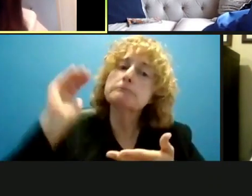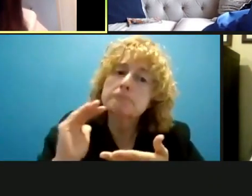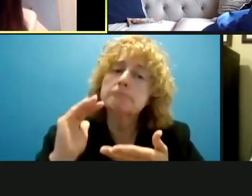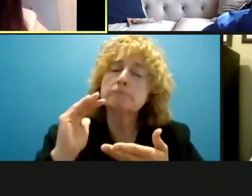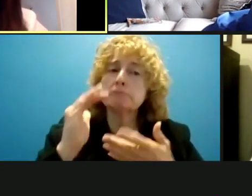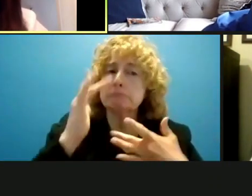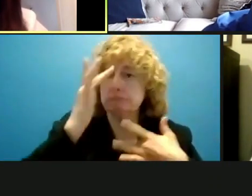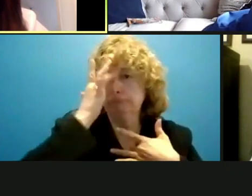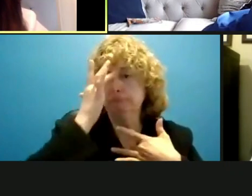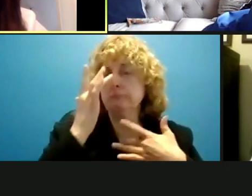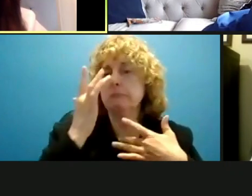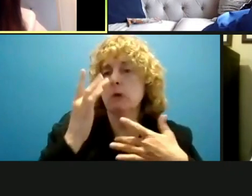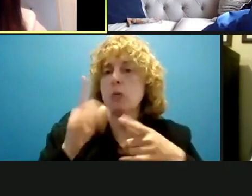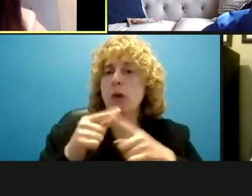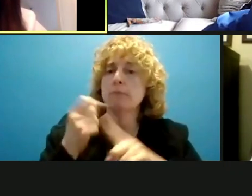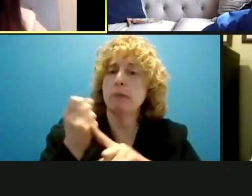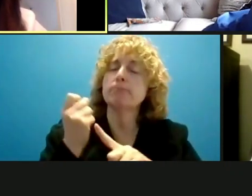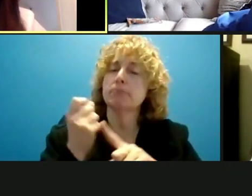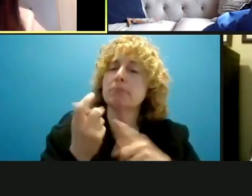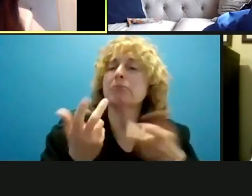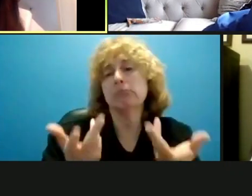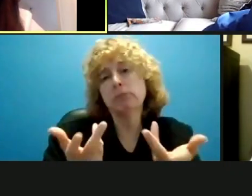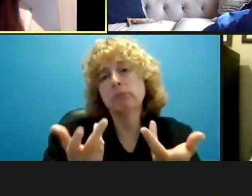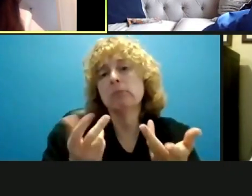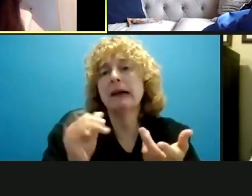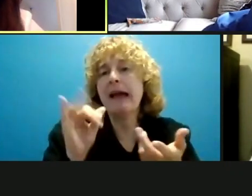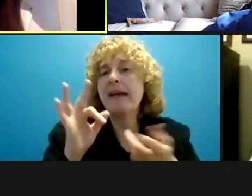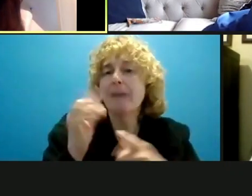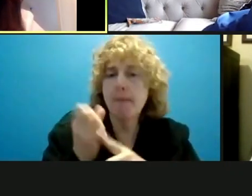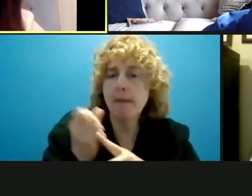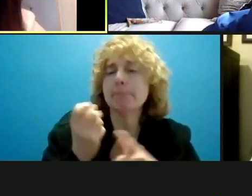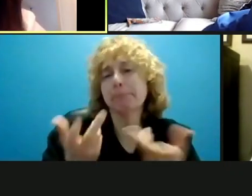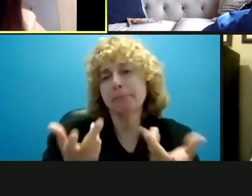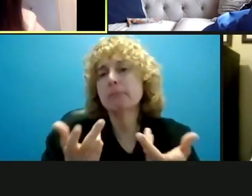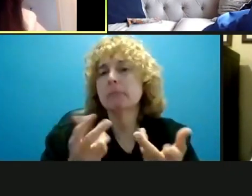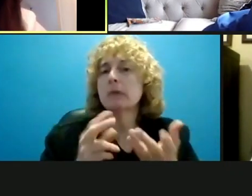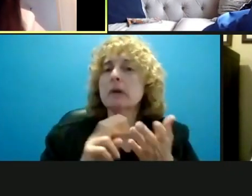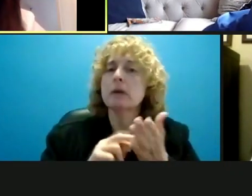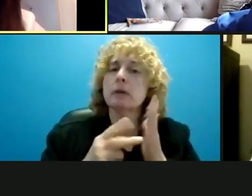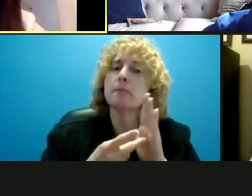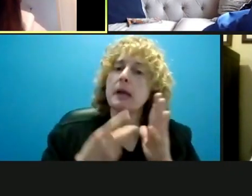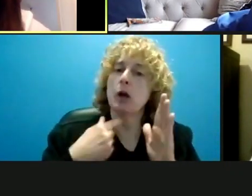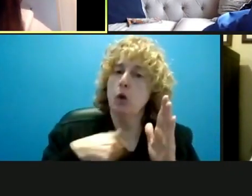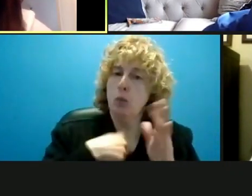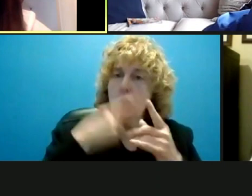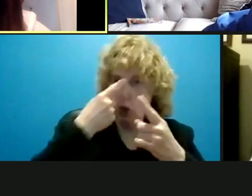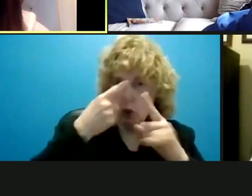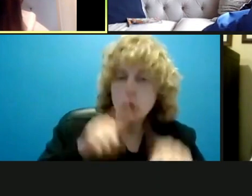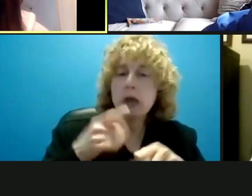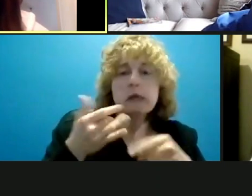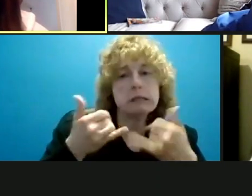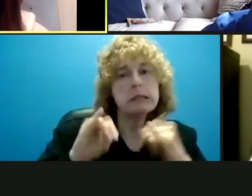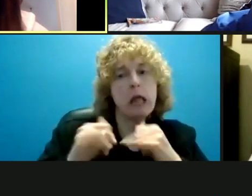can be confident that it would still confer protection against the South African variant.